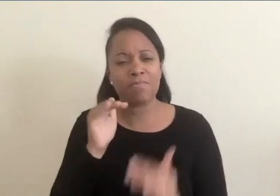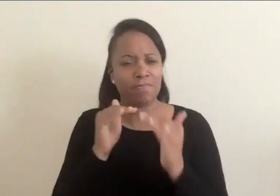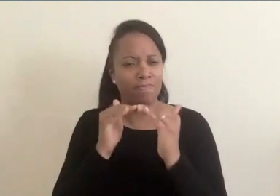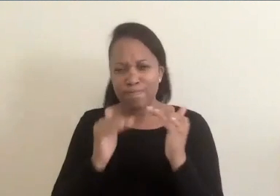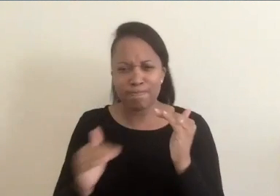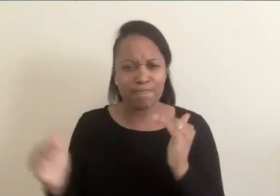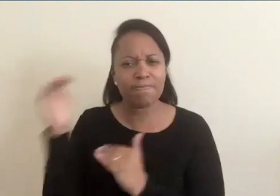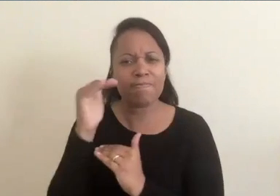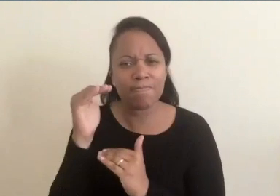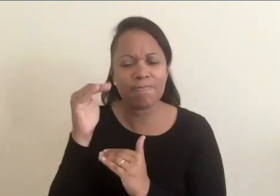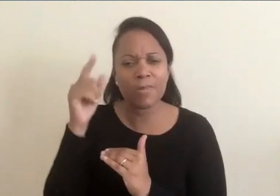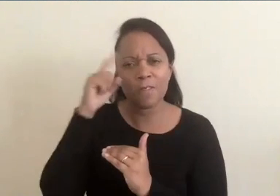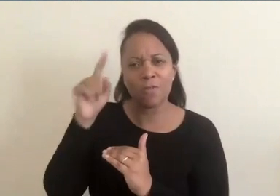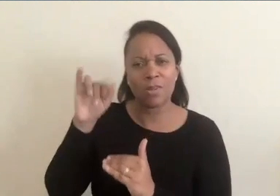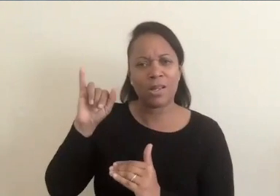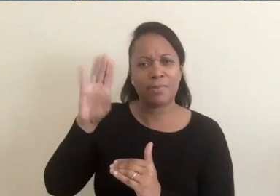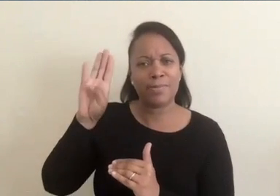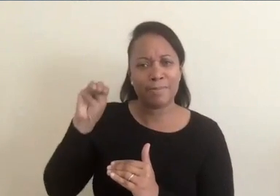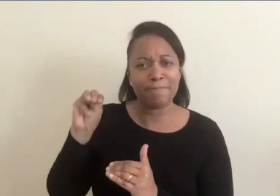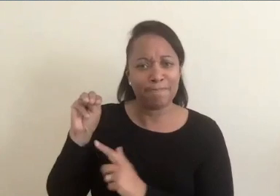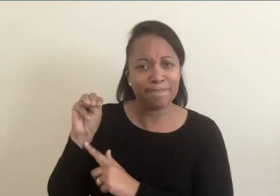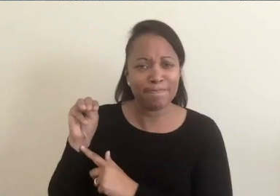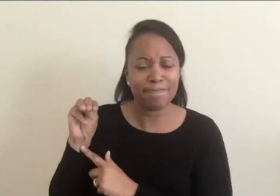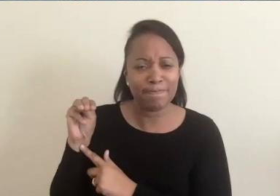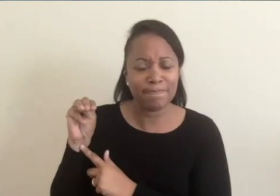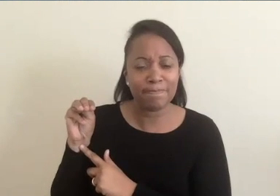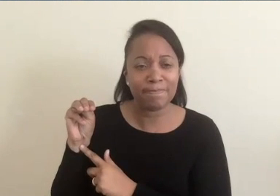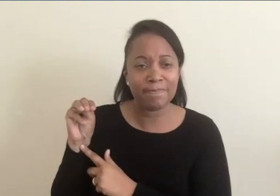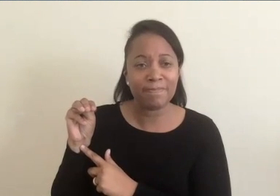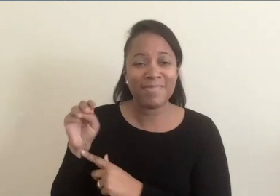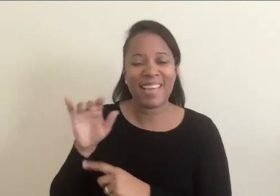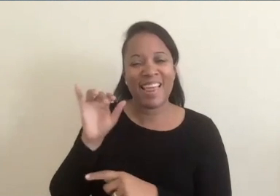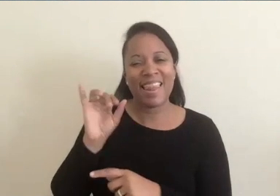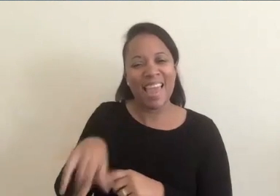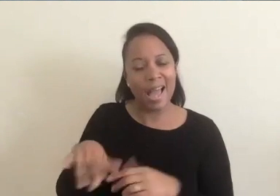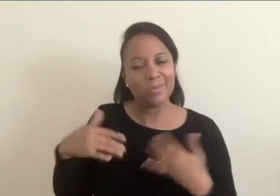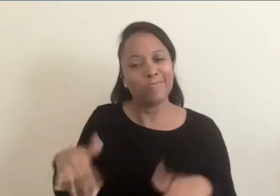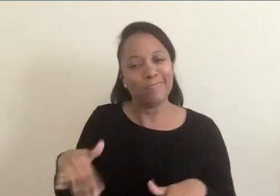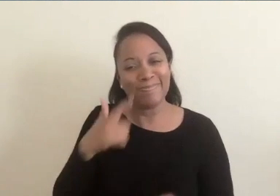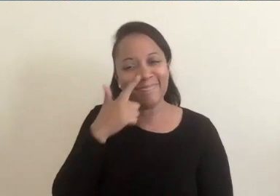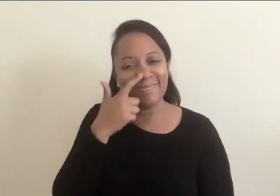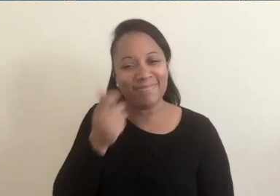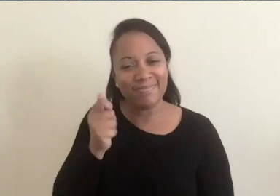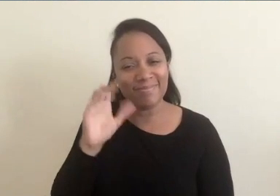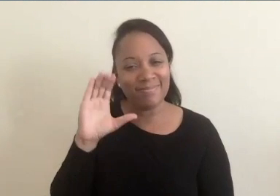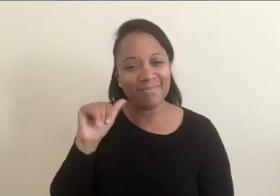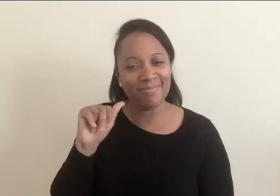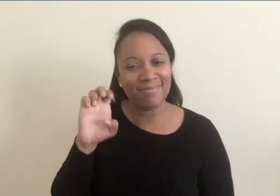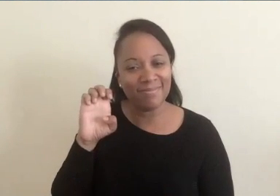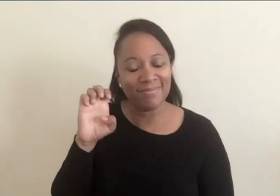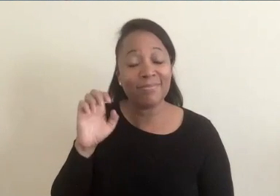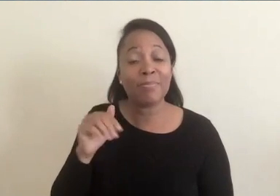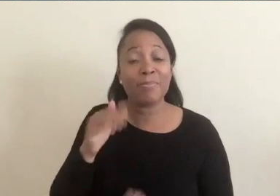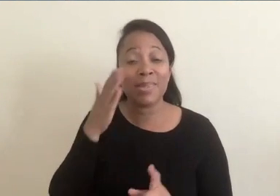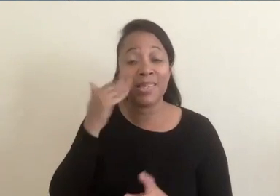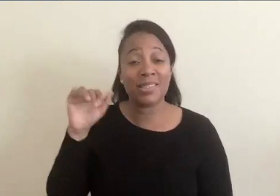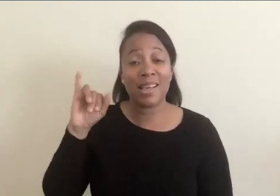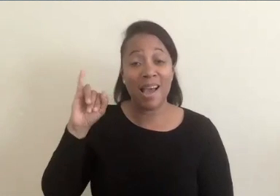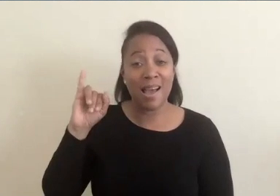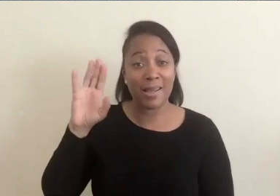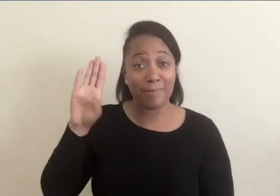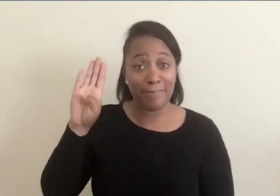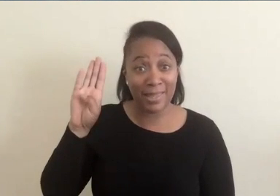much to make IBM do. This is a very interesting case because